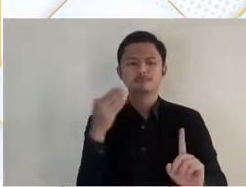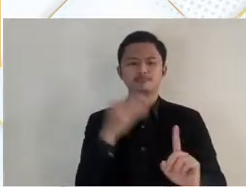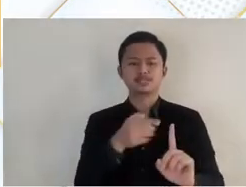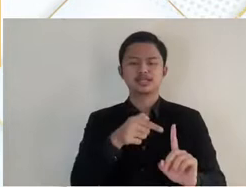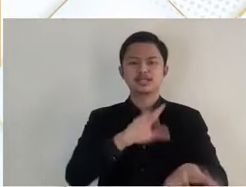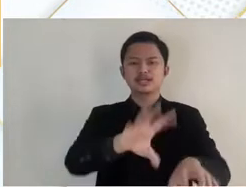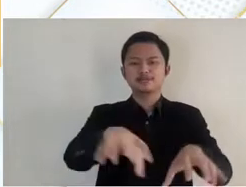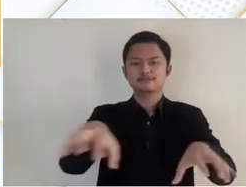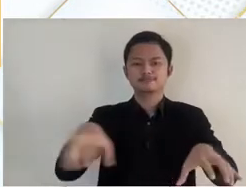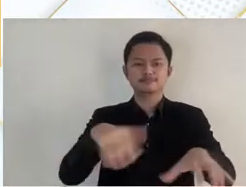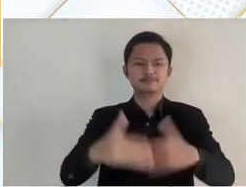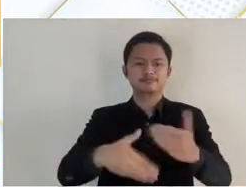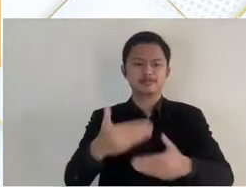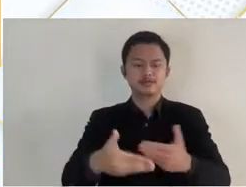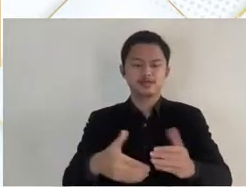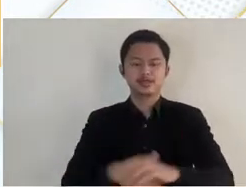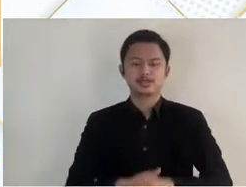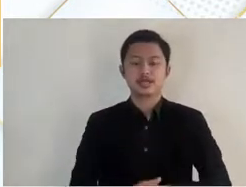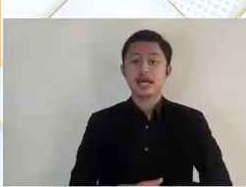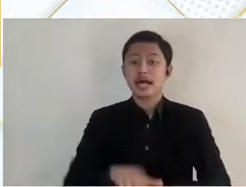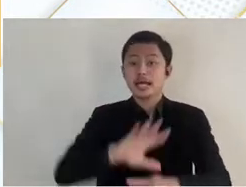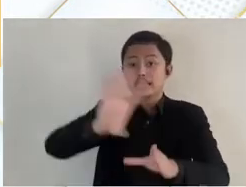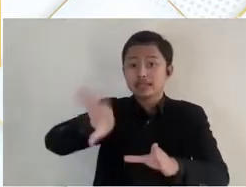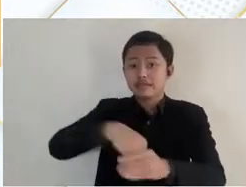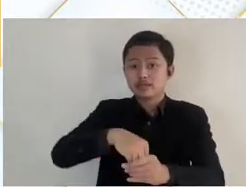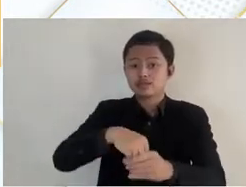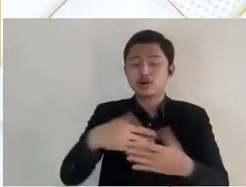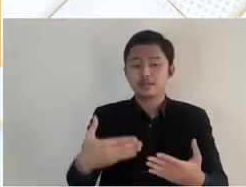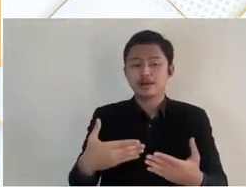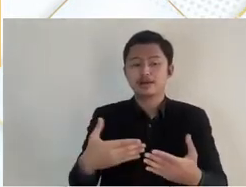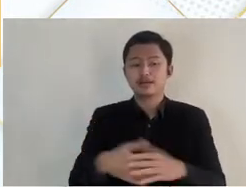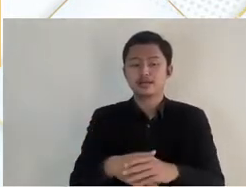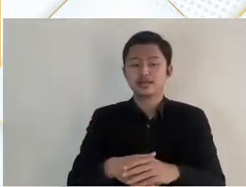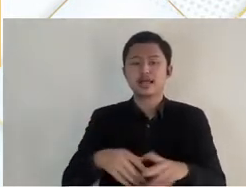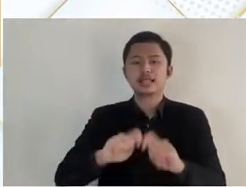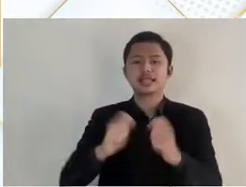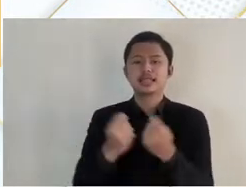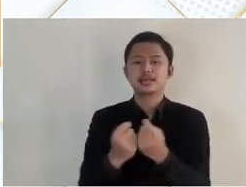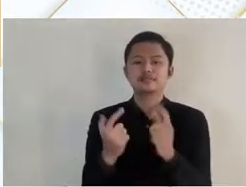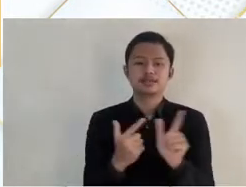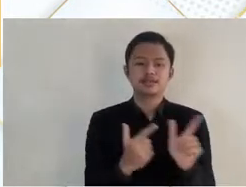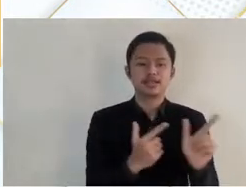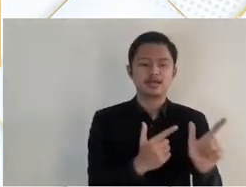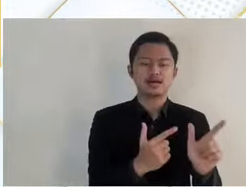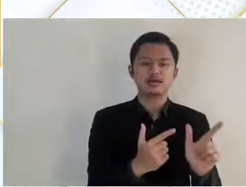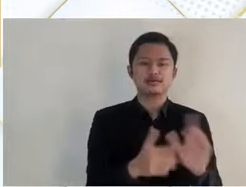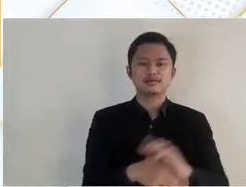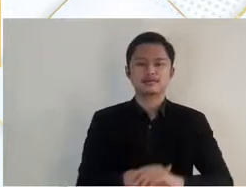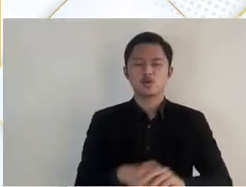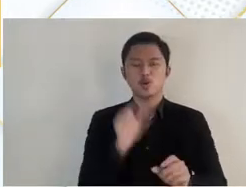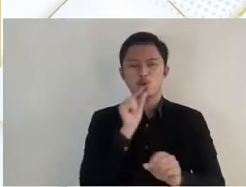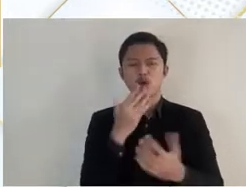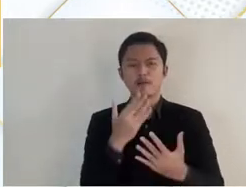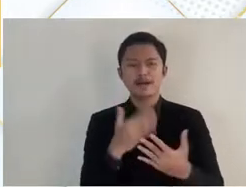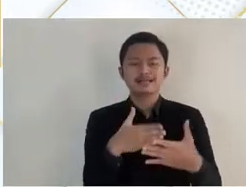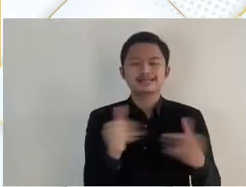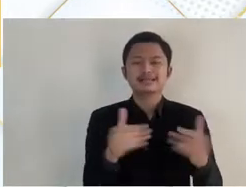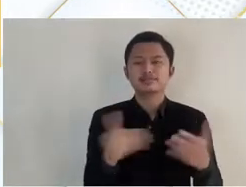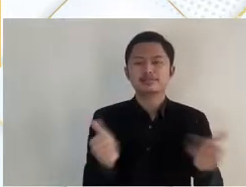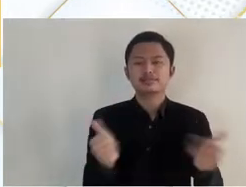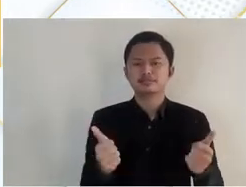of operation, and this included posturing of troops and assets in order to mitigate the demands of the